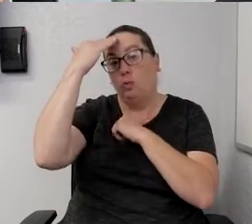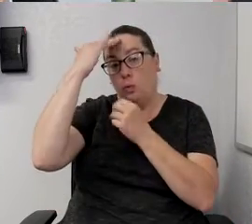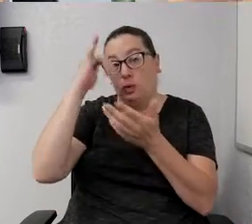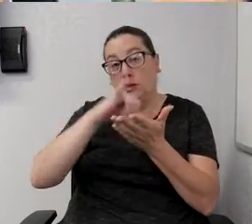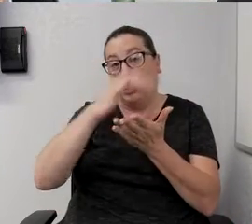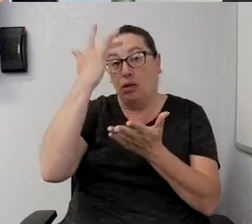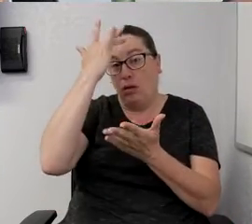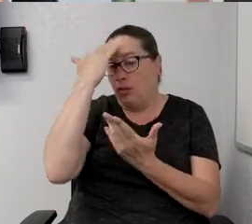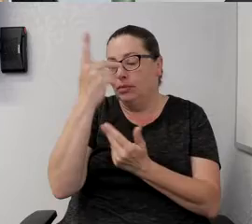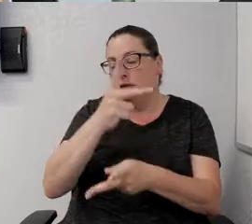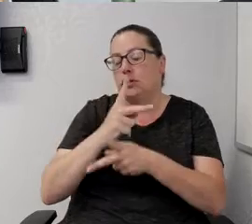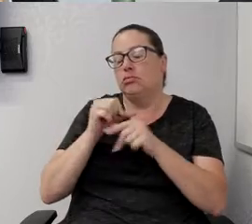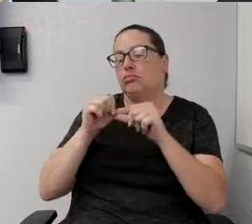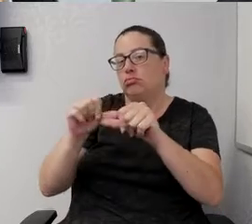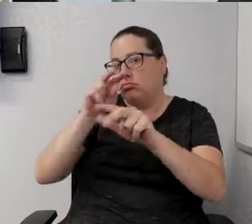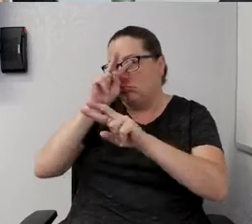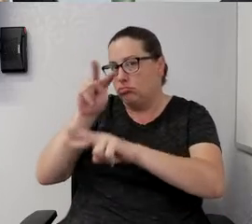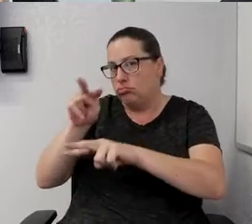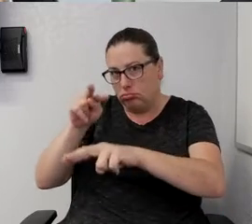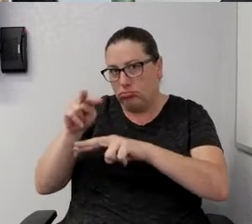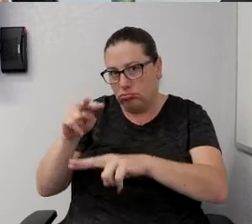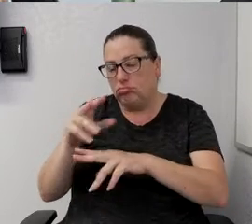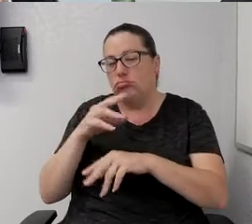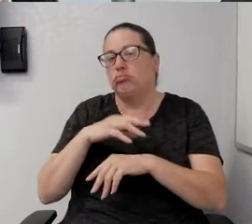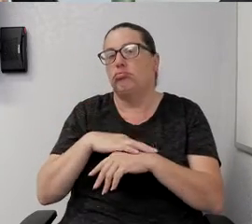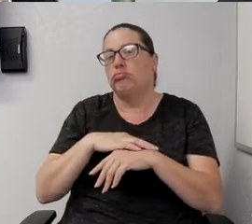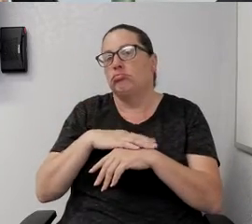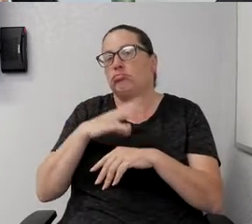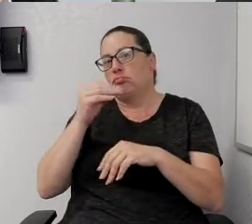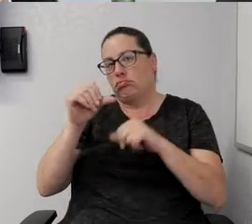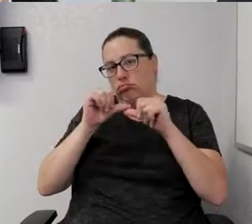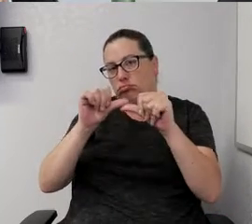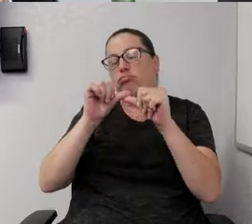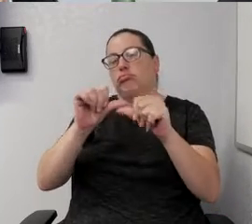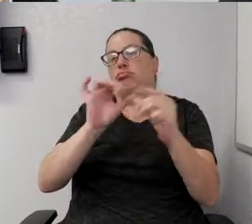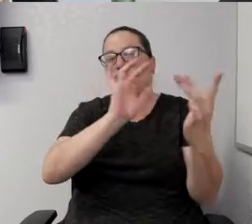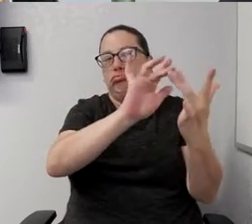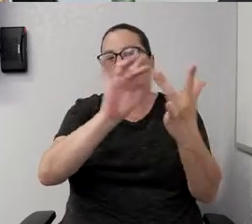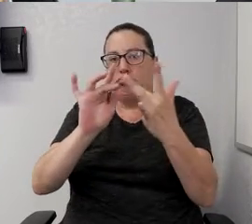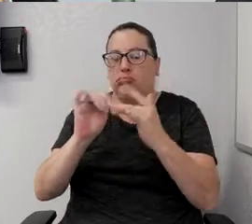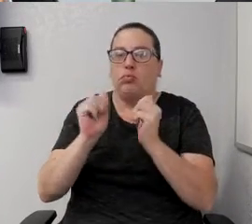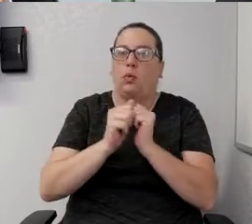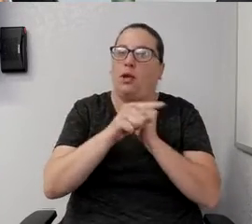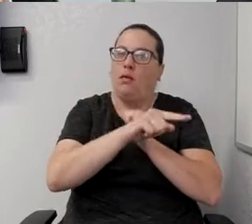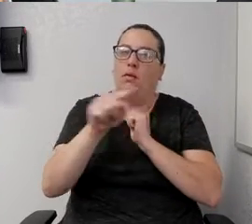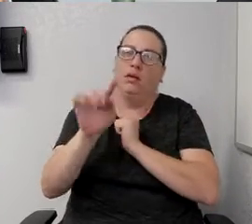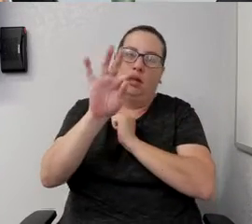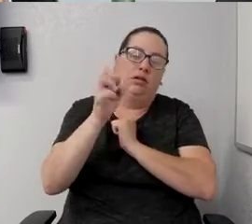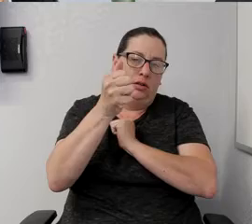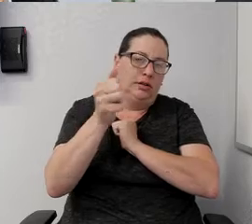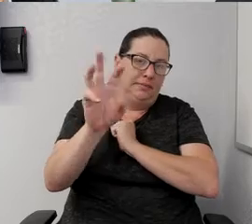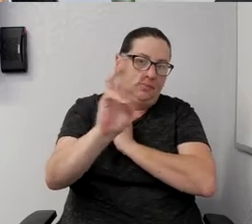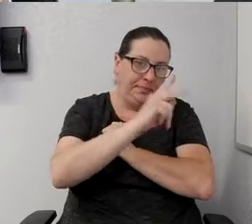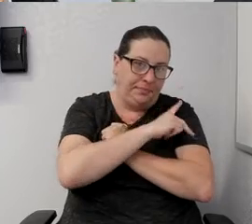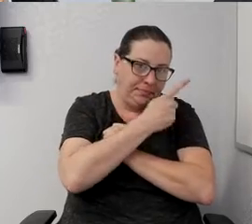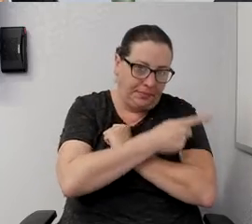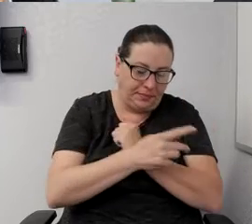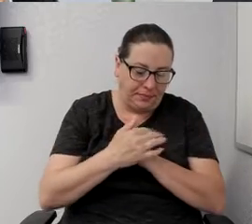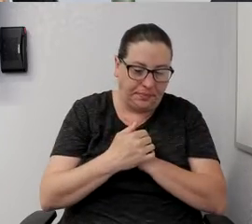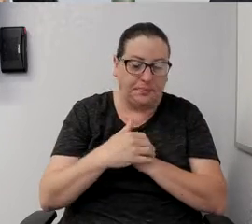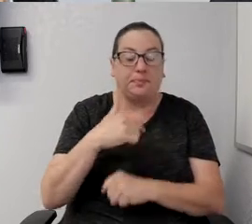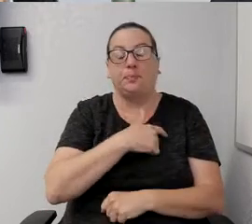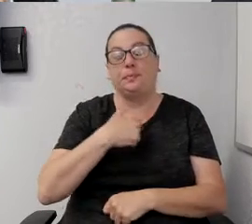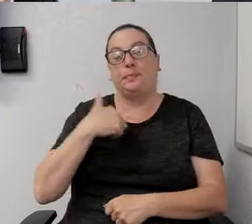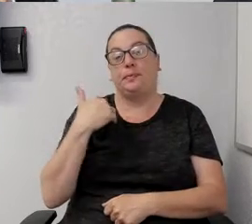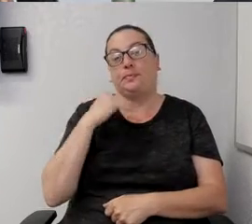to monitor and constantly stay in touch with those 916 patients. We've had 41